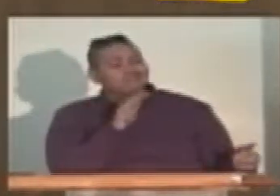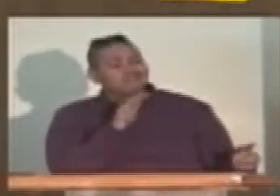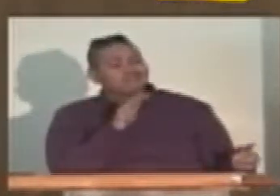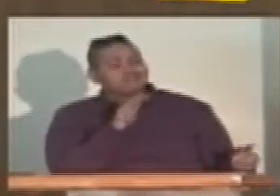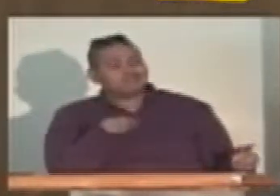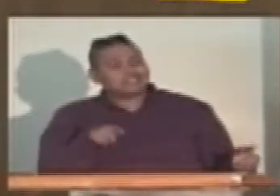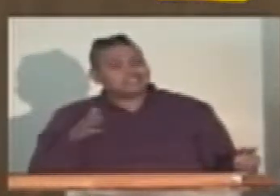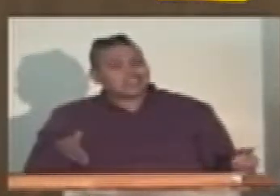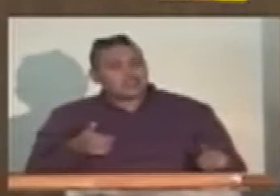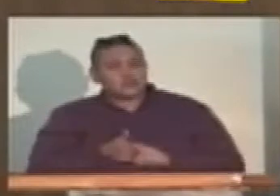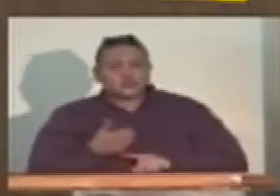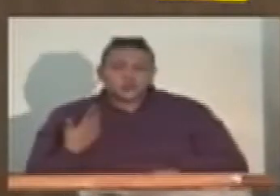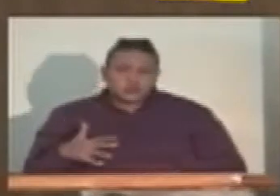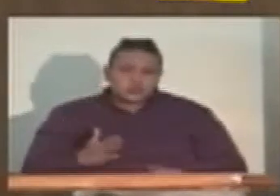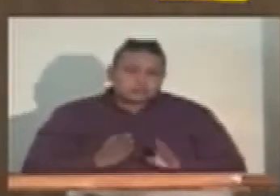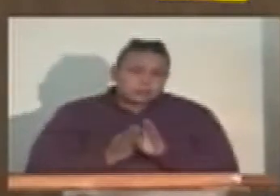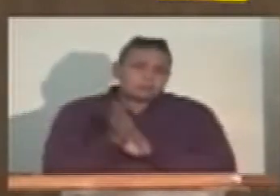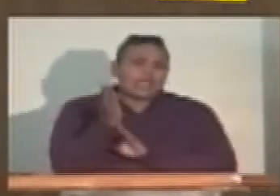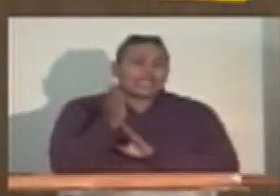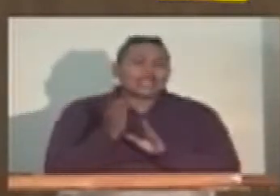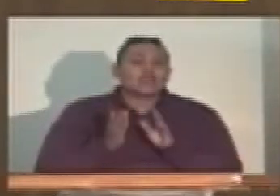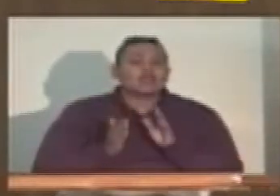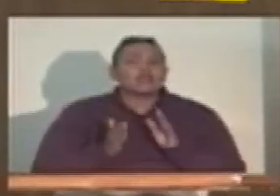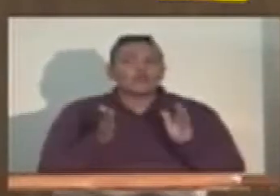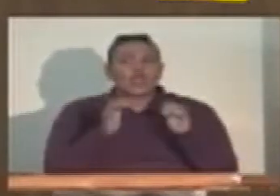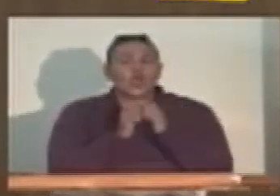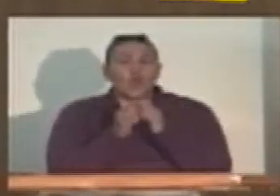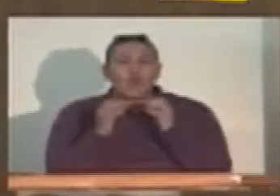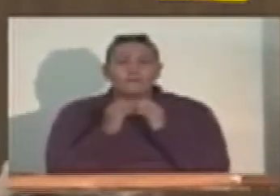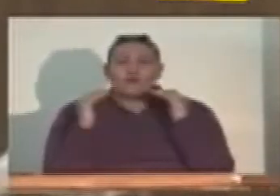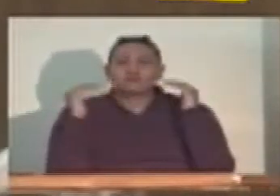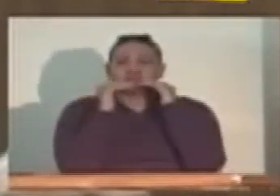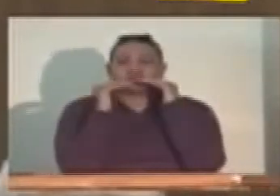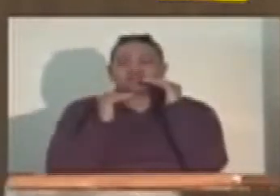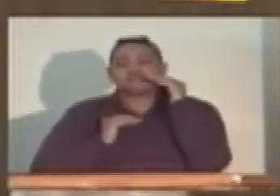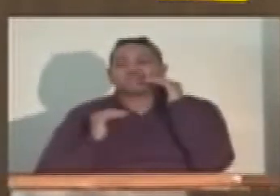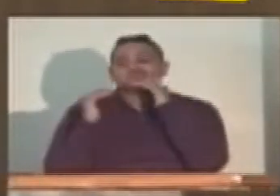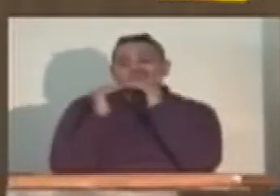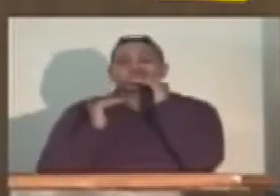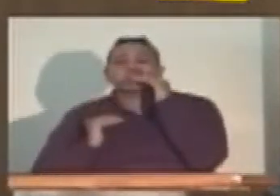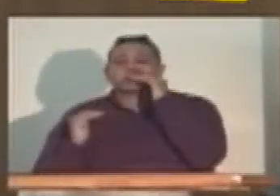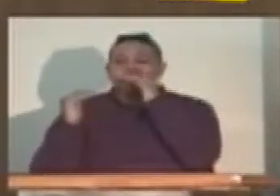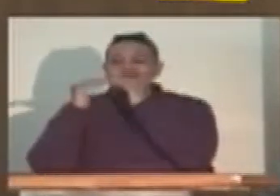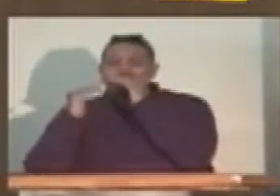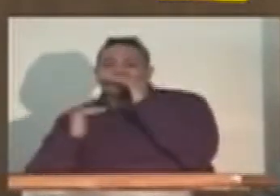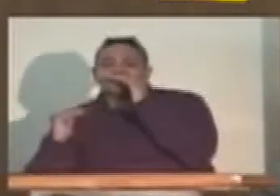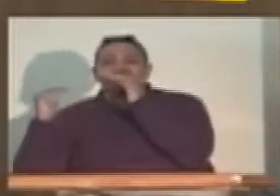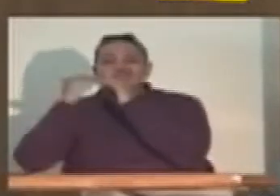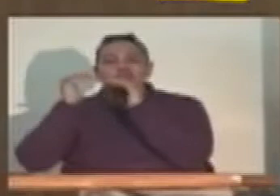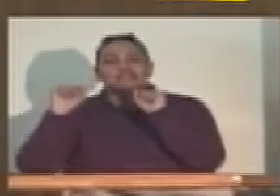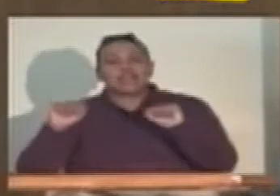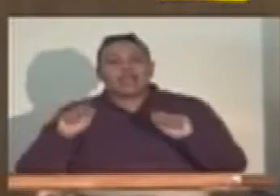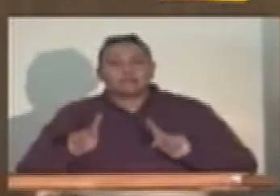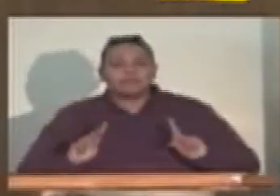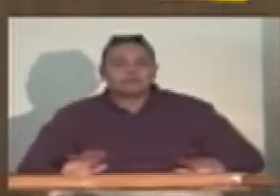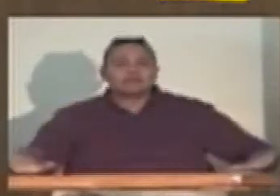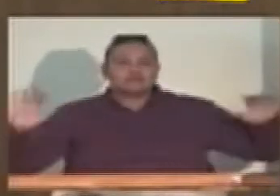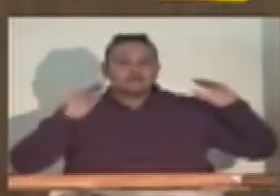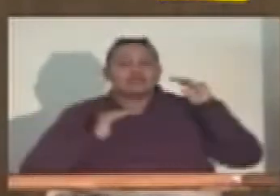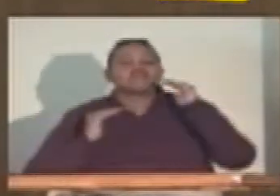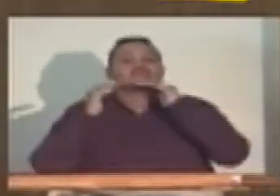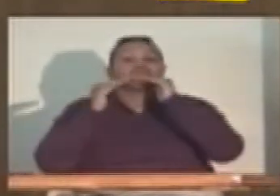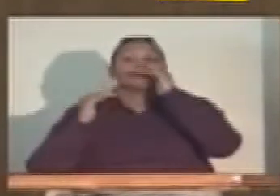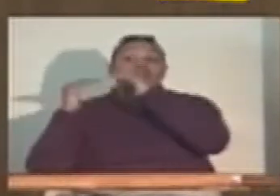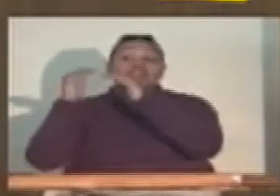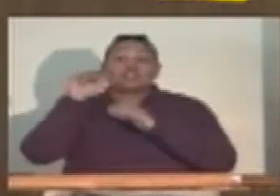side as a main mechanism for creating a more just and equitable society. It was